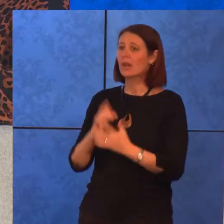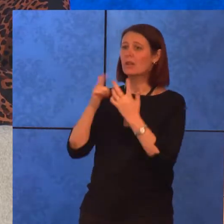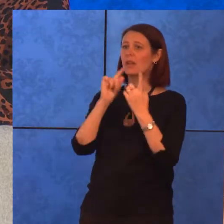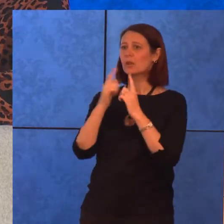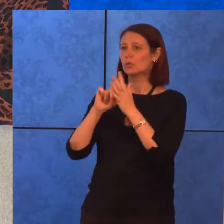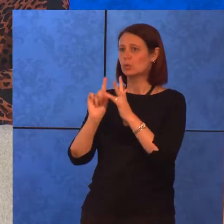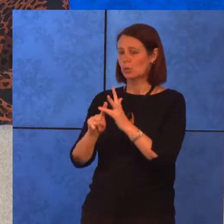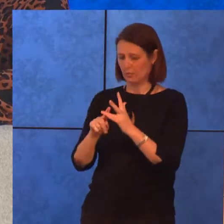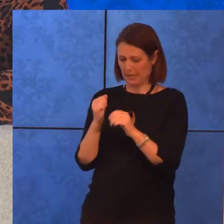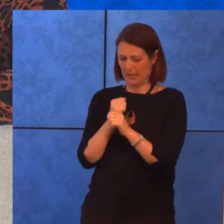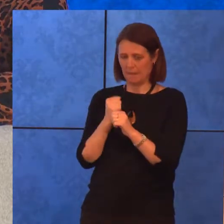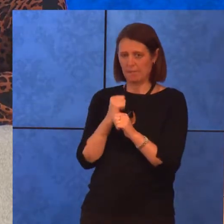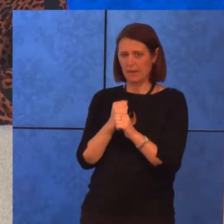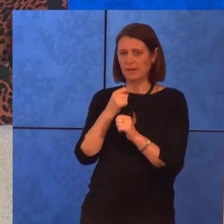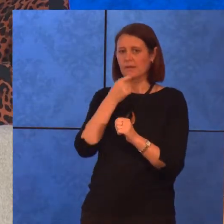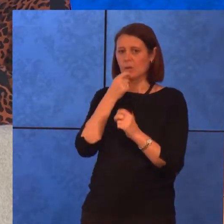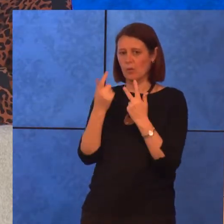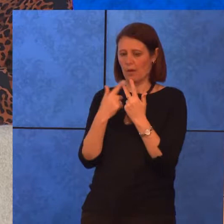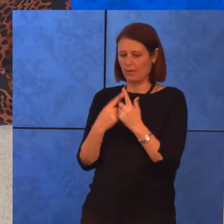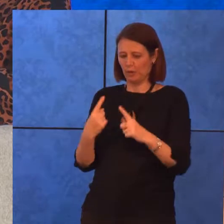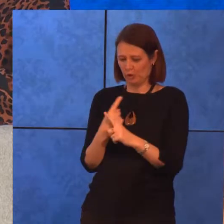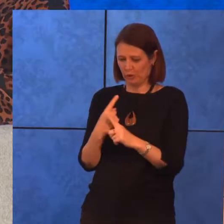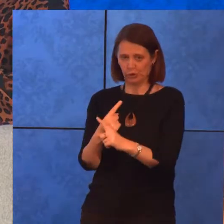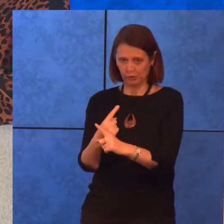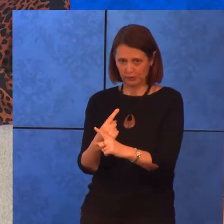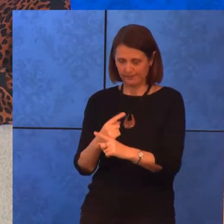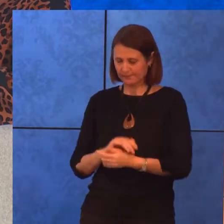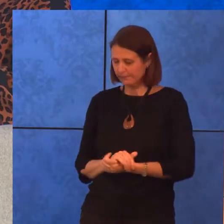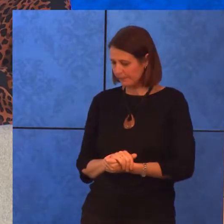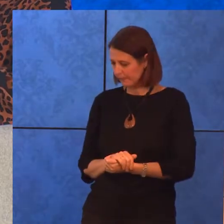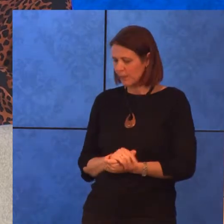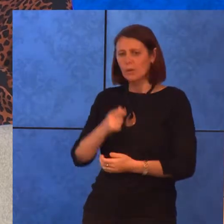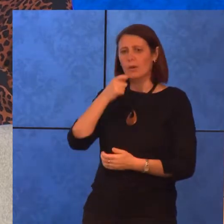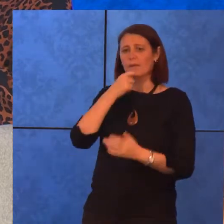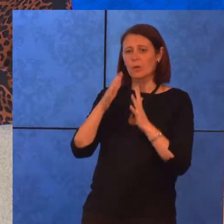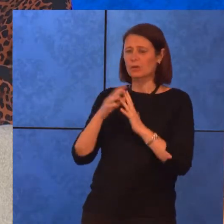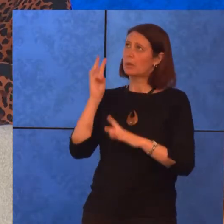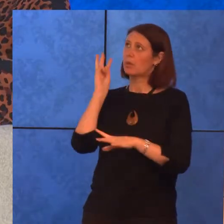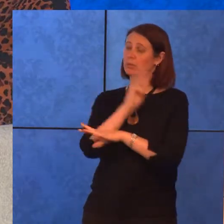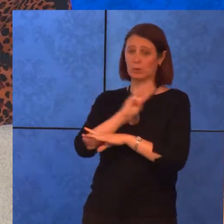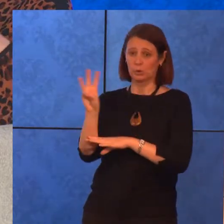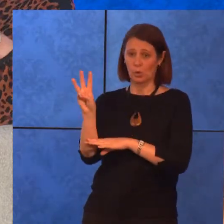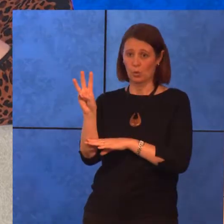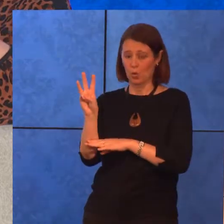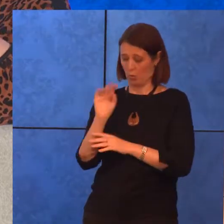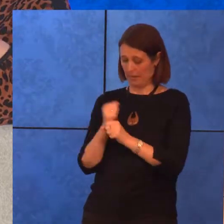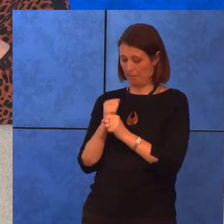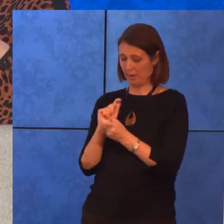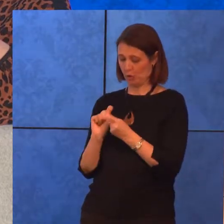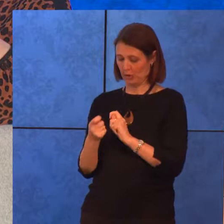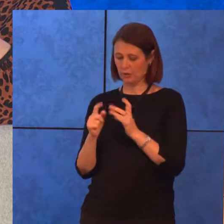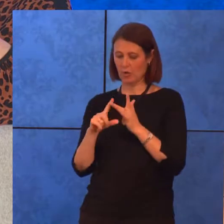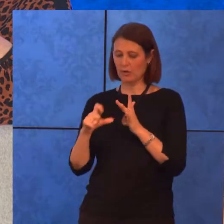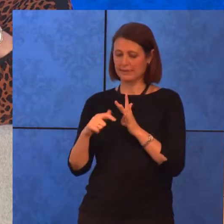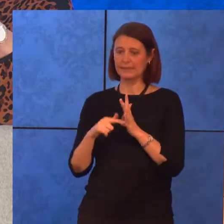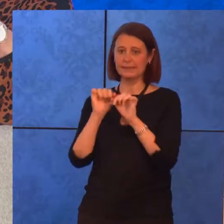is we're making some other changes incrementally. So a couple of weeks ago, 3 weeks ago, we made a change to the